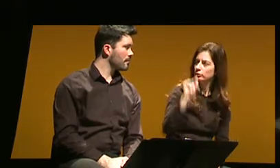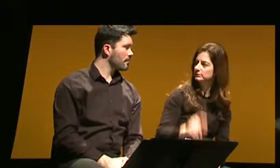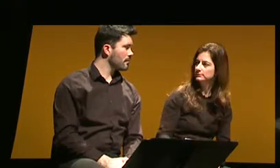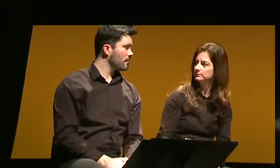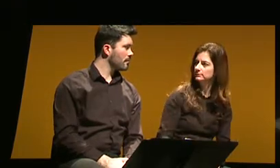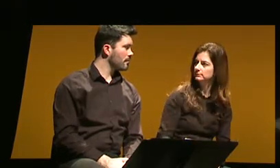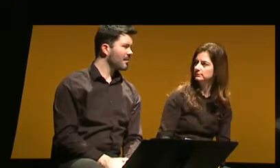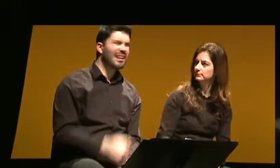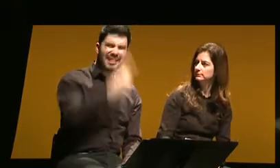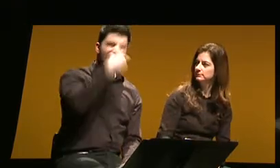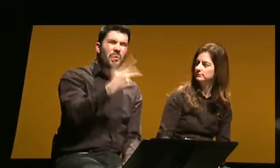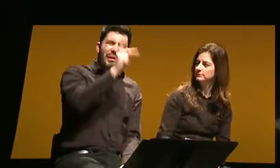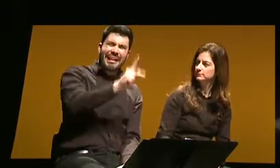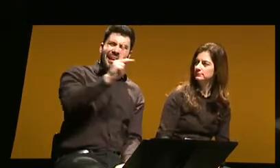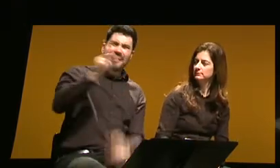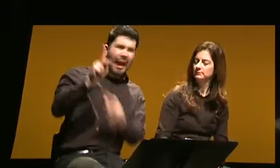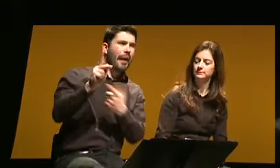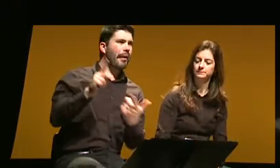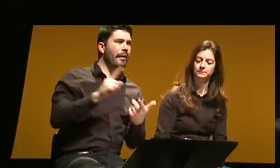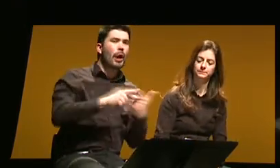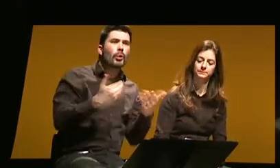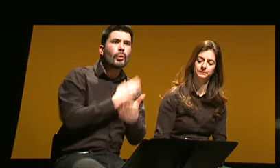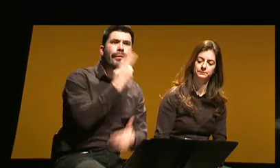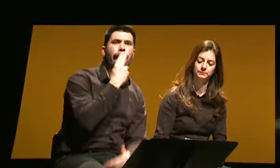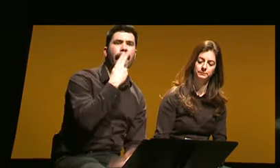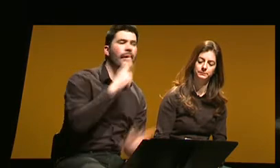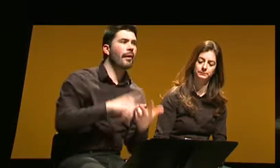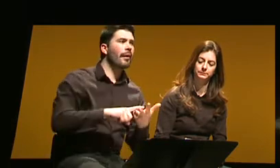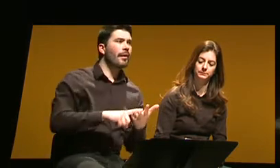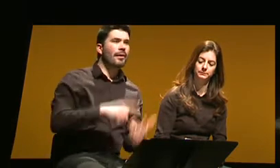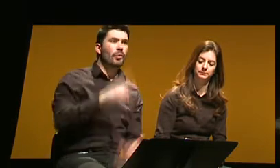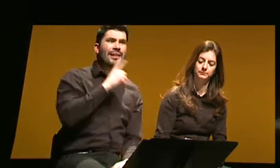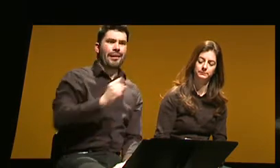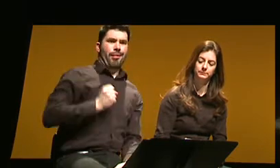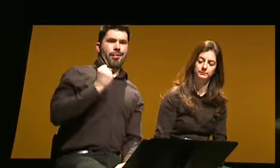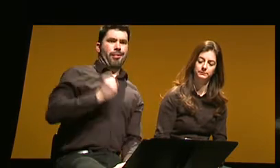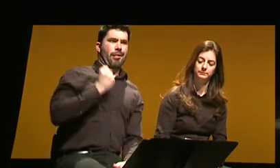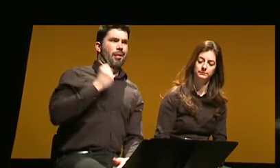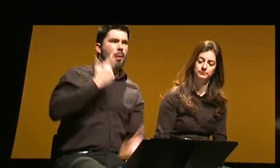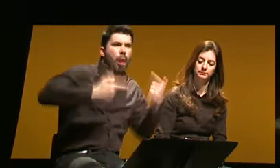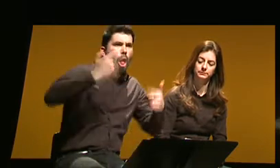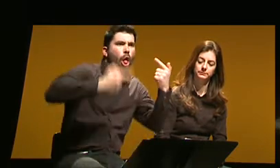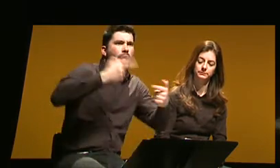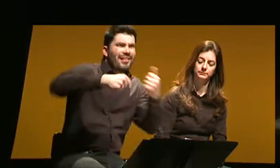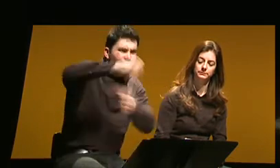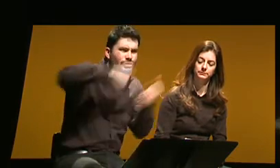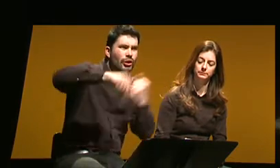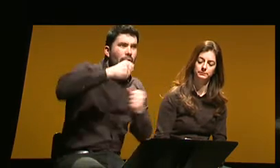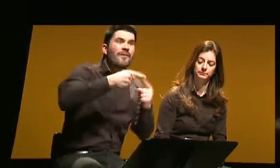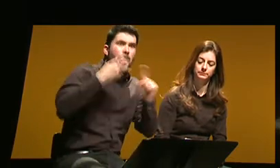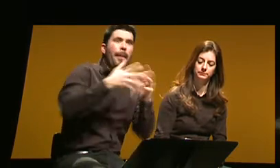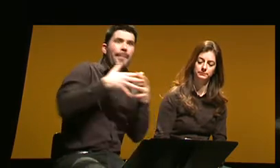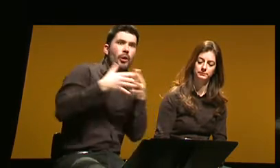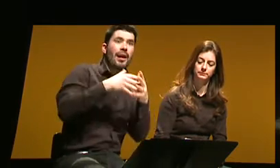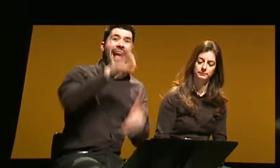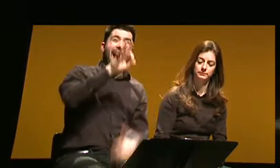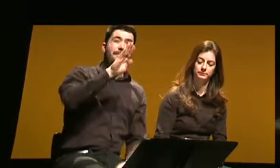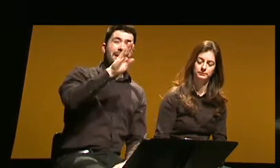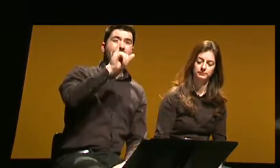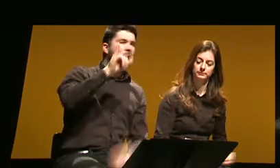the KKK? What about the neo-Nazis? What about gang crazy Americans shooting people? An FBI study found